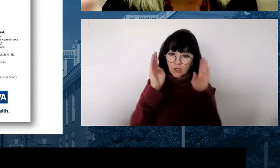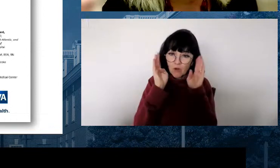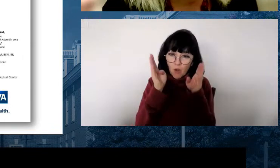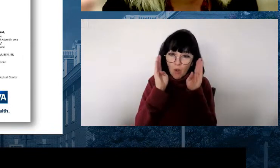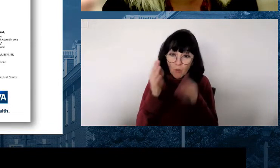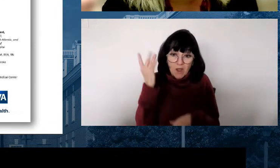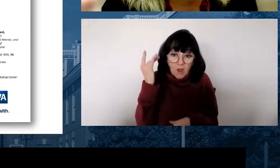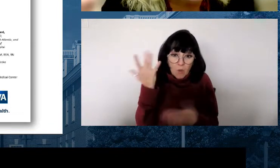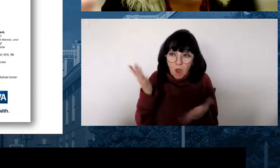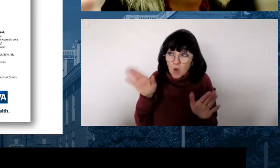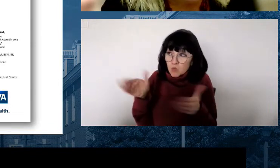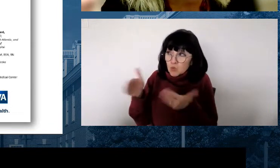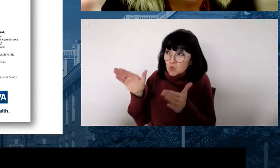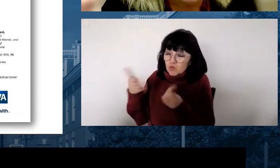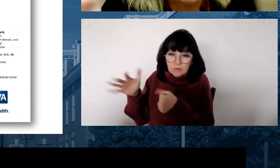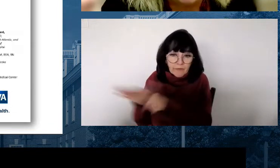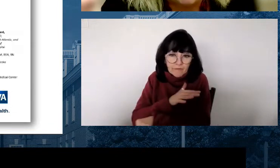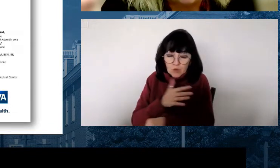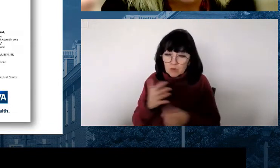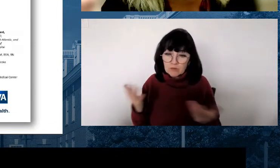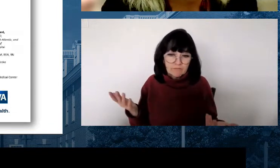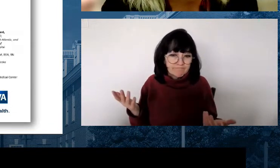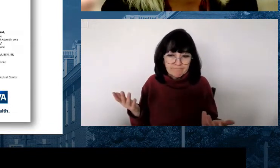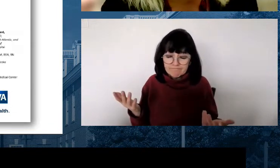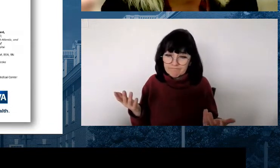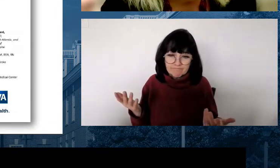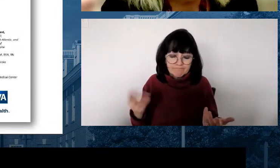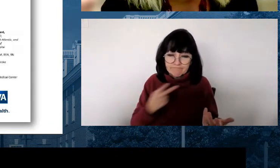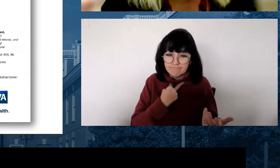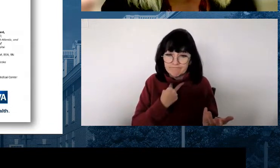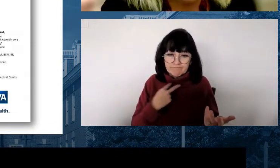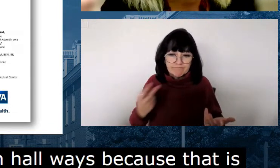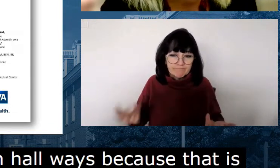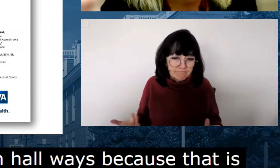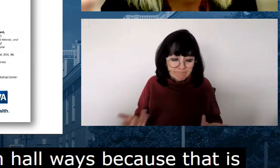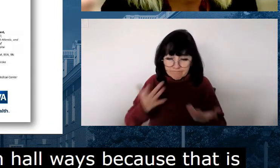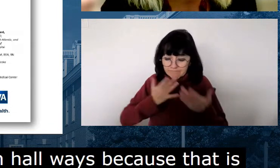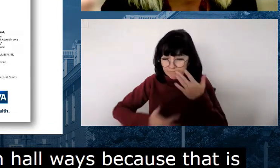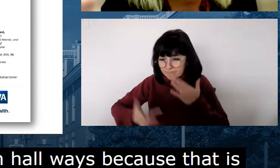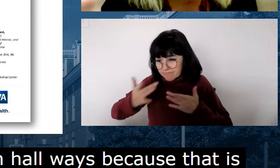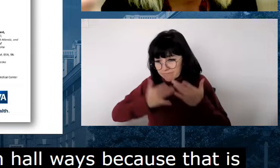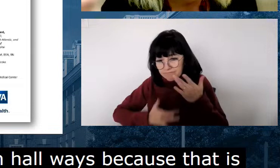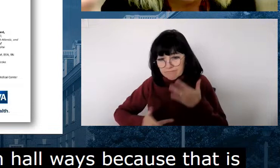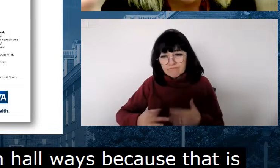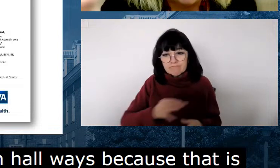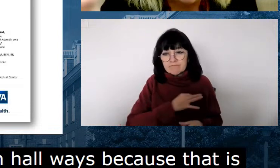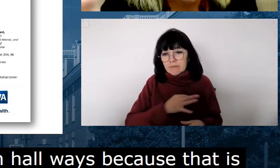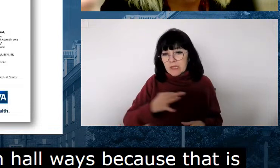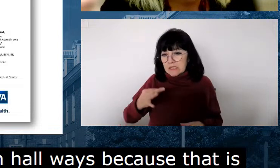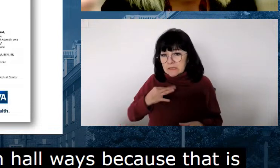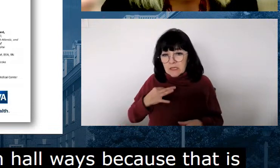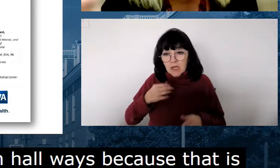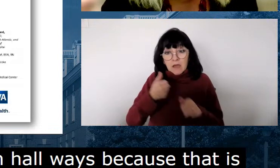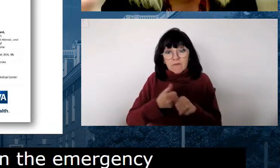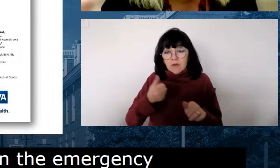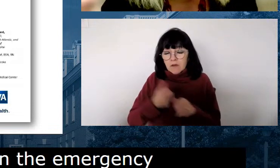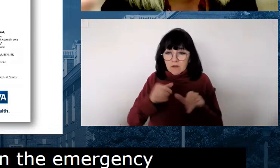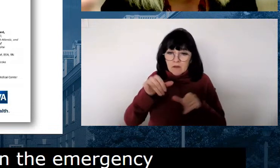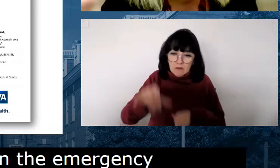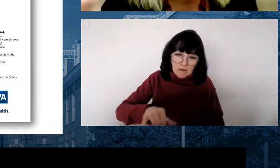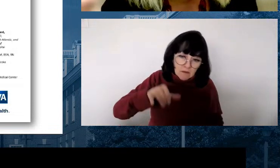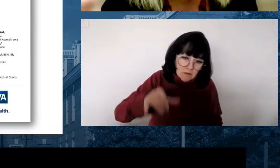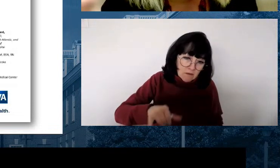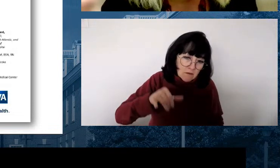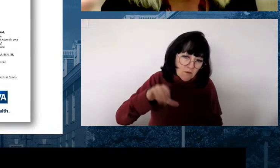that we have to put them in the emergency department right now. Our staffing is stretched,